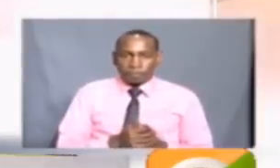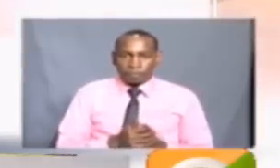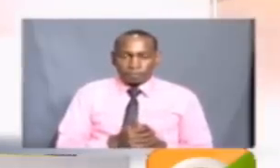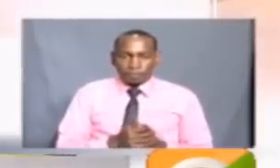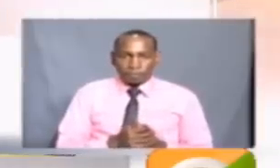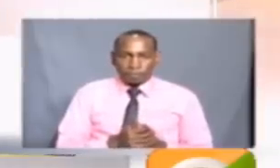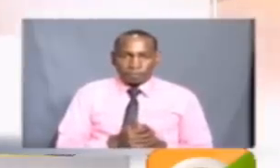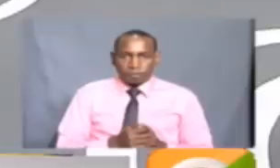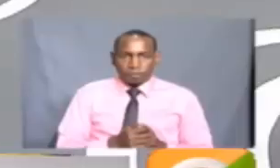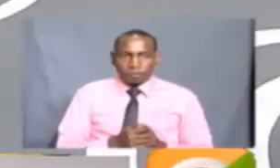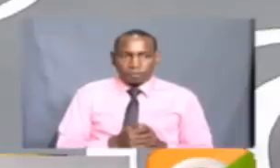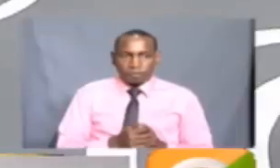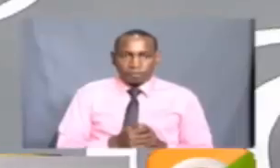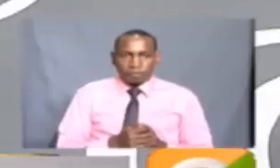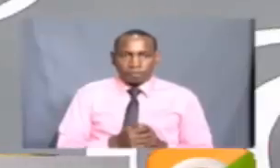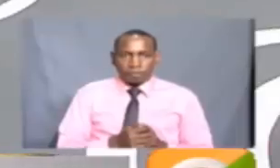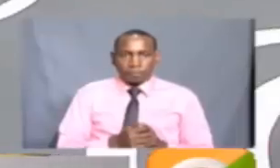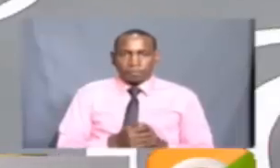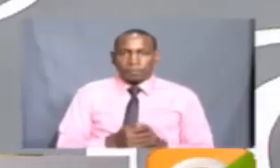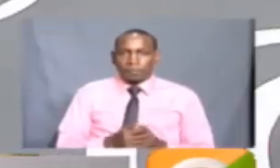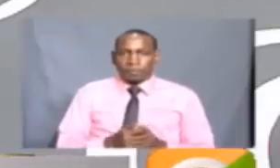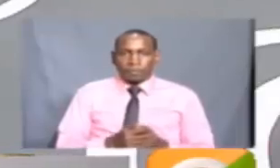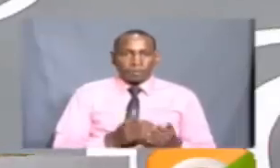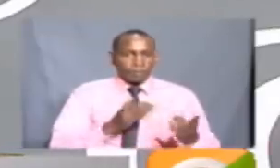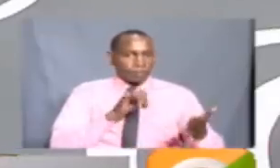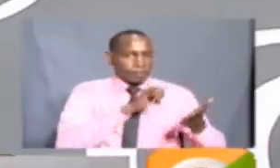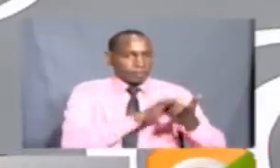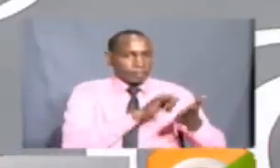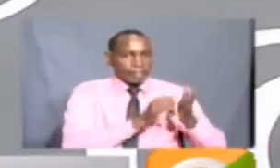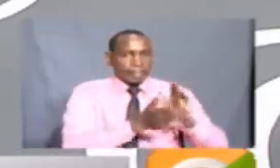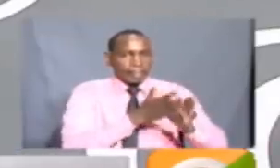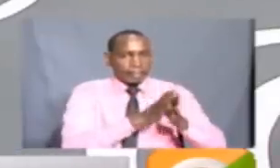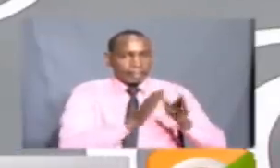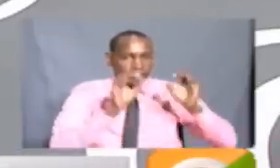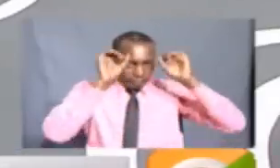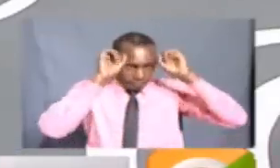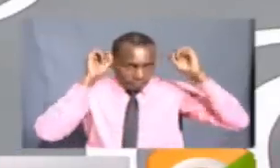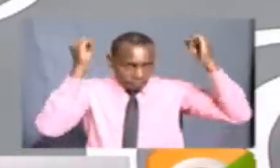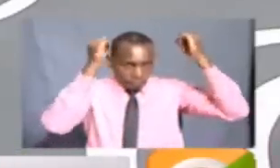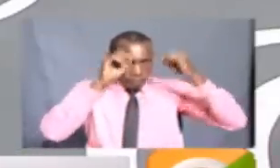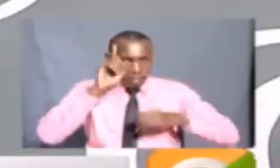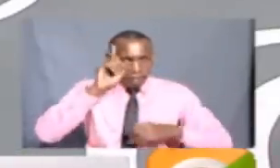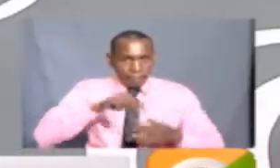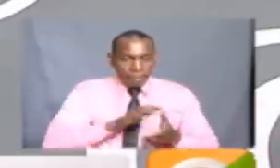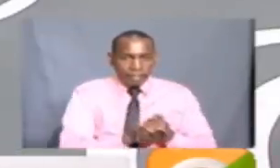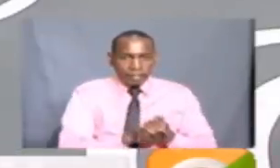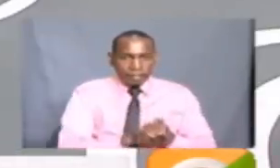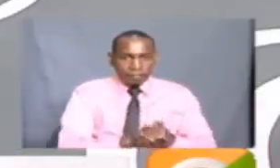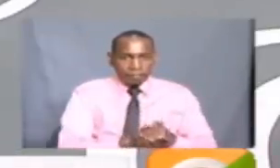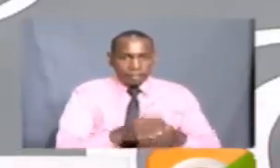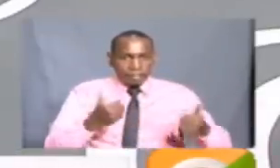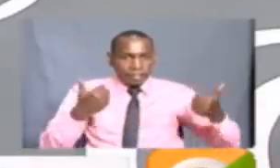the bull by its horns. Woo! These bulls have no horns. We must take them by the